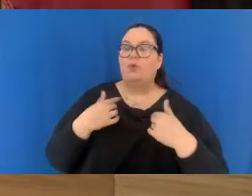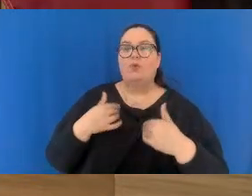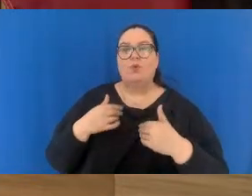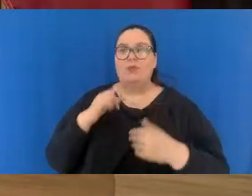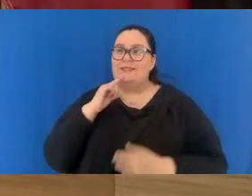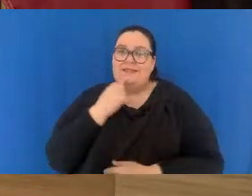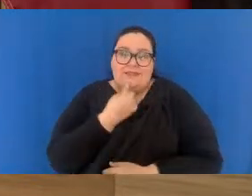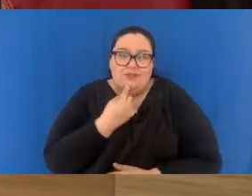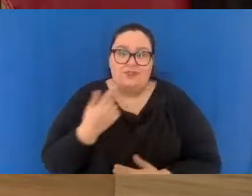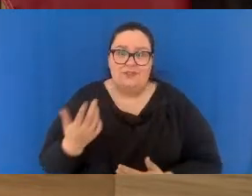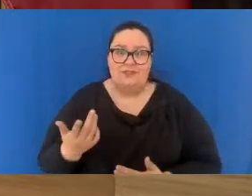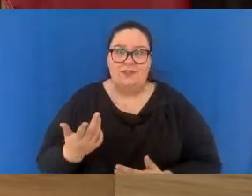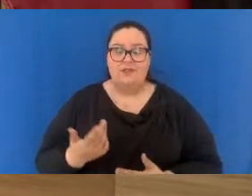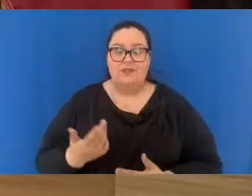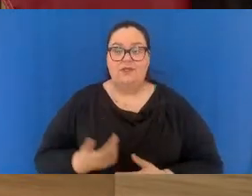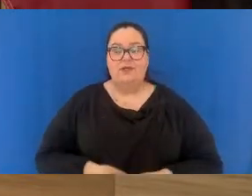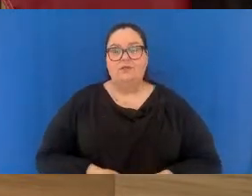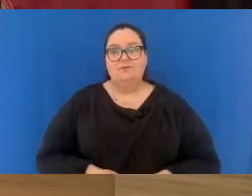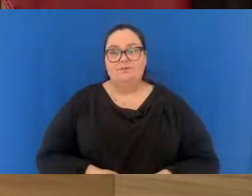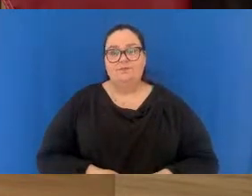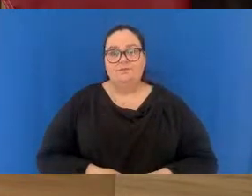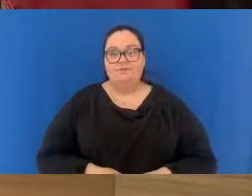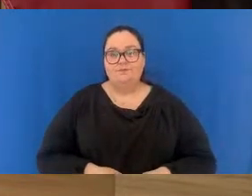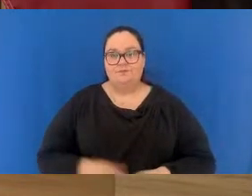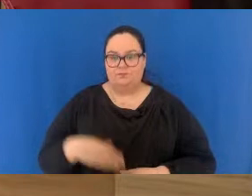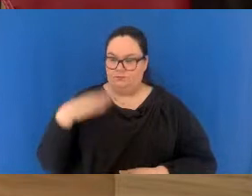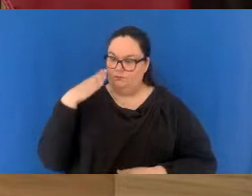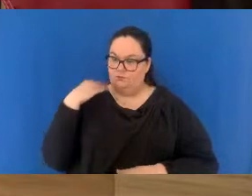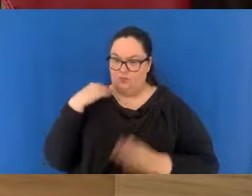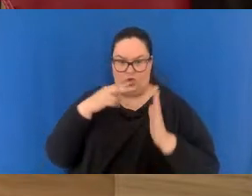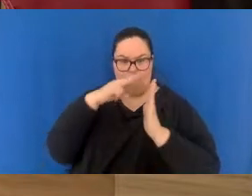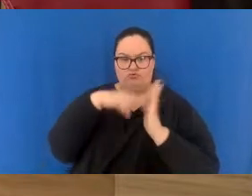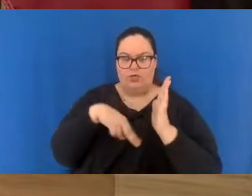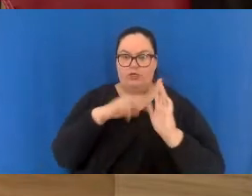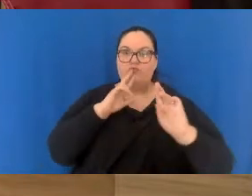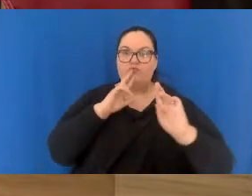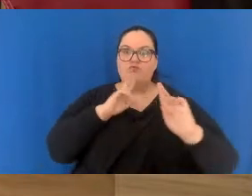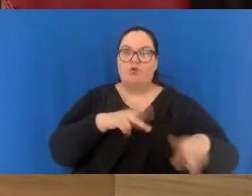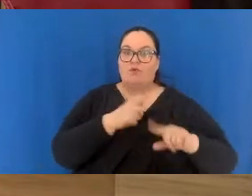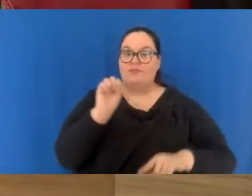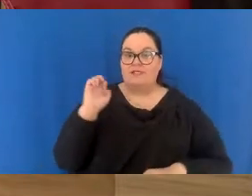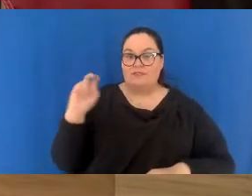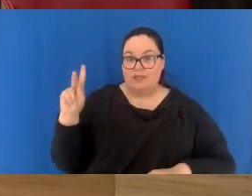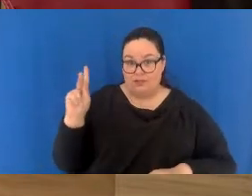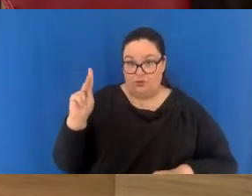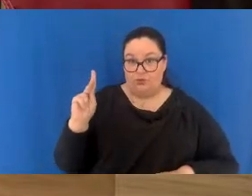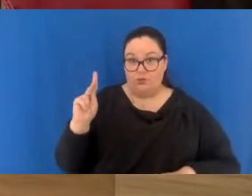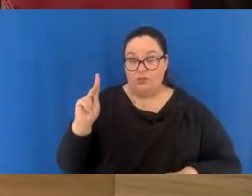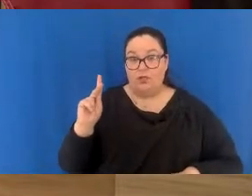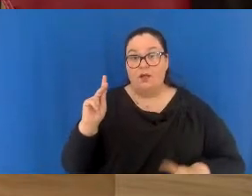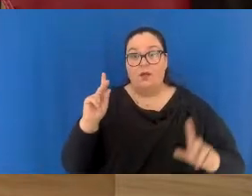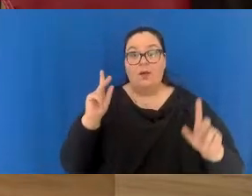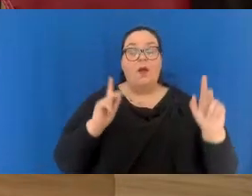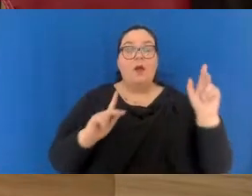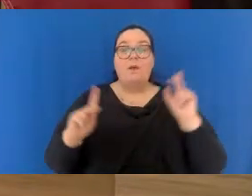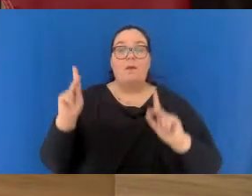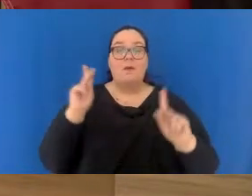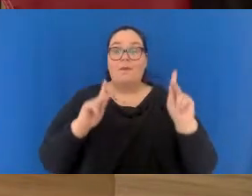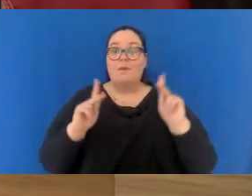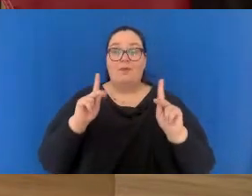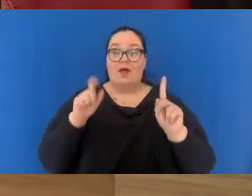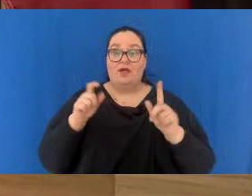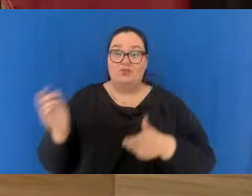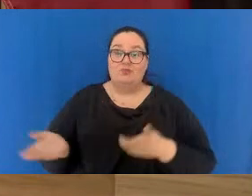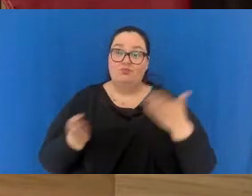are much higher. I was reading reports out of Saskatchewan today about people having to bring children into